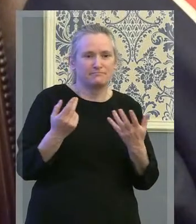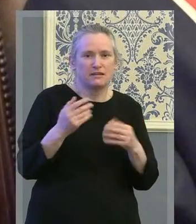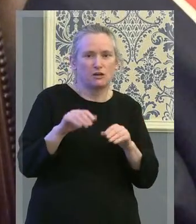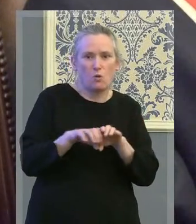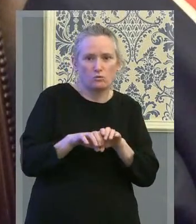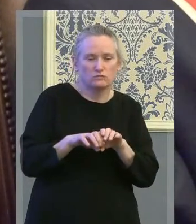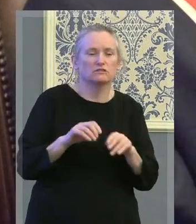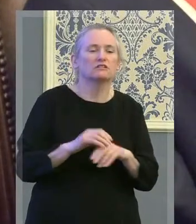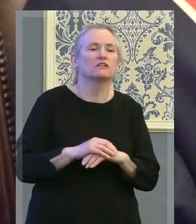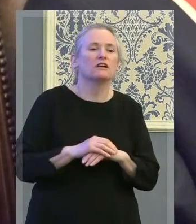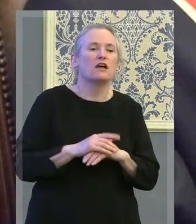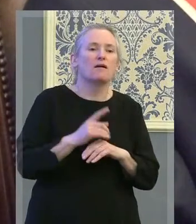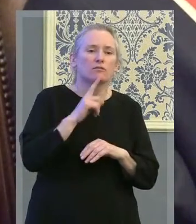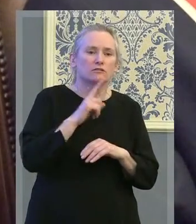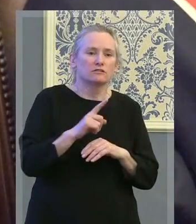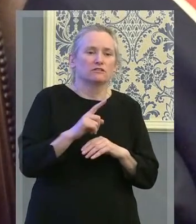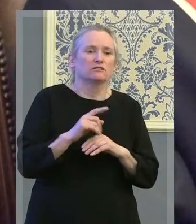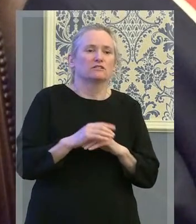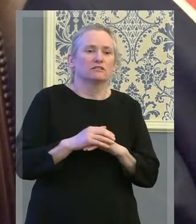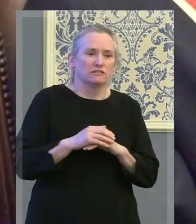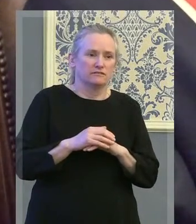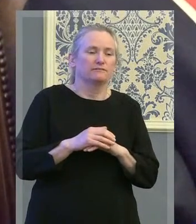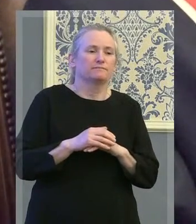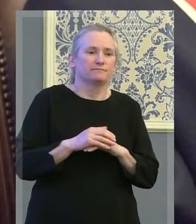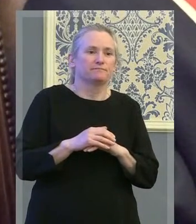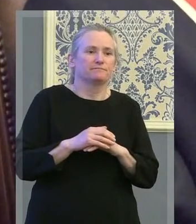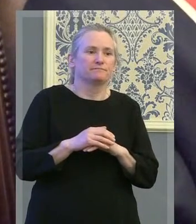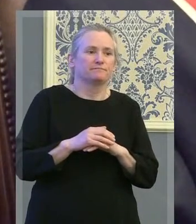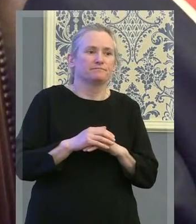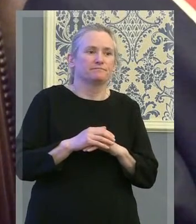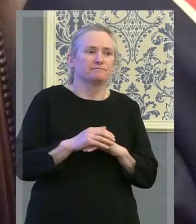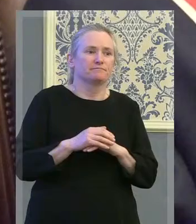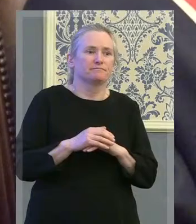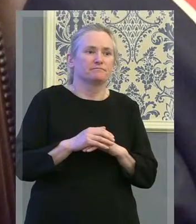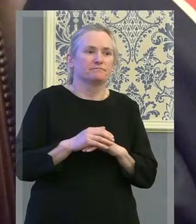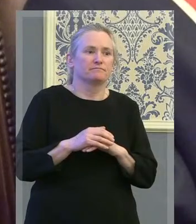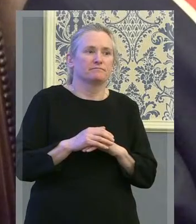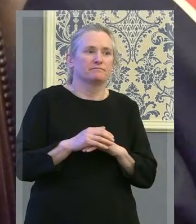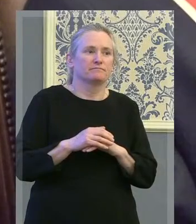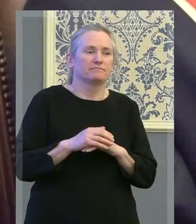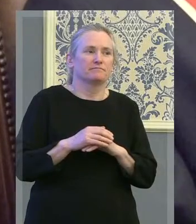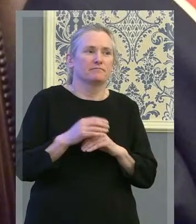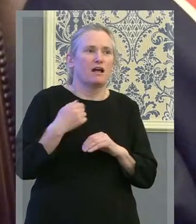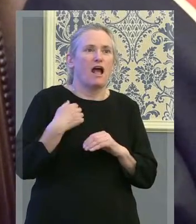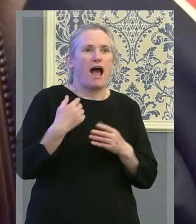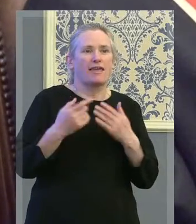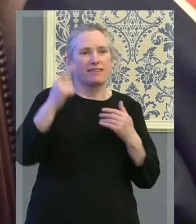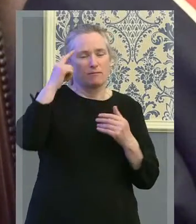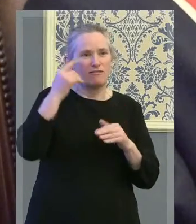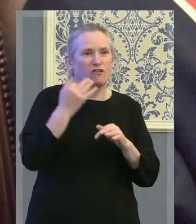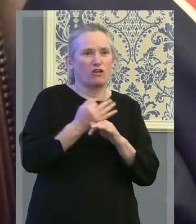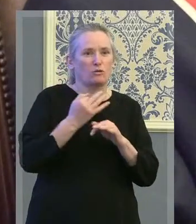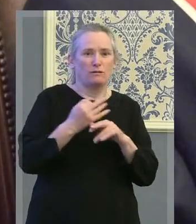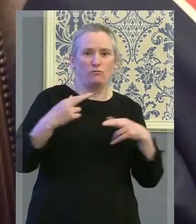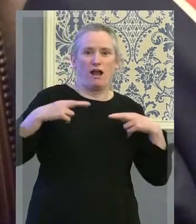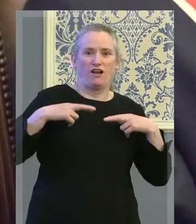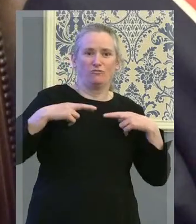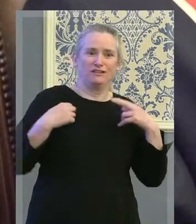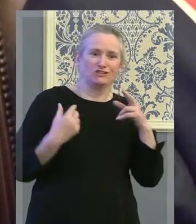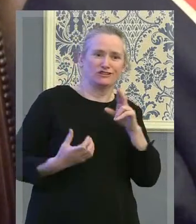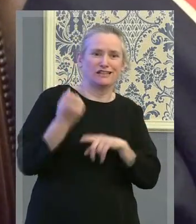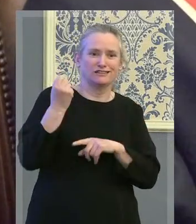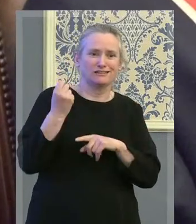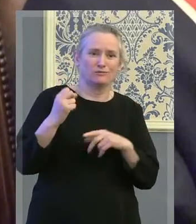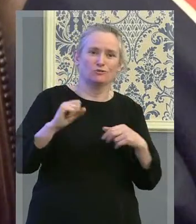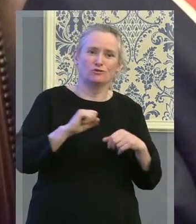But there's no doubt that when I look back and think about him, that what he would have made of my success, and I'm certain at some point